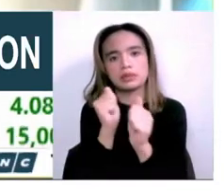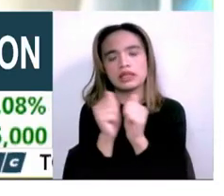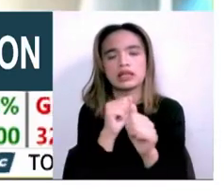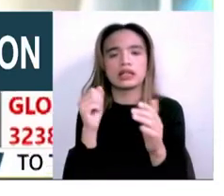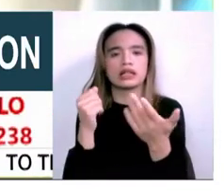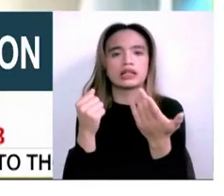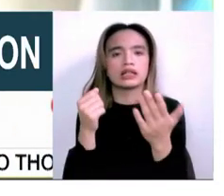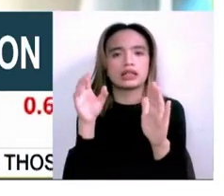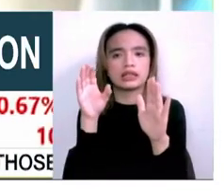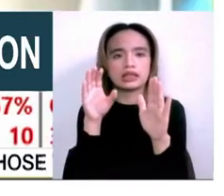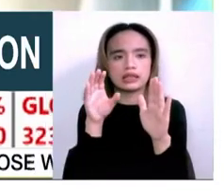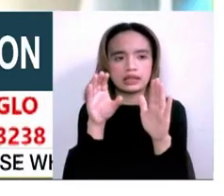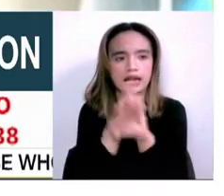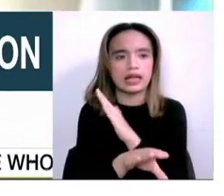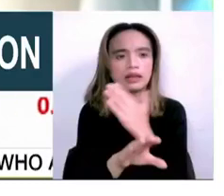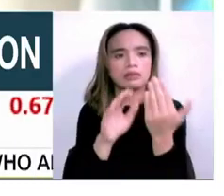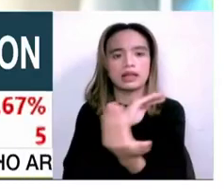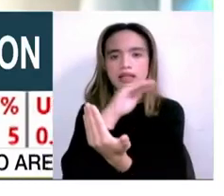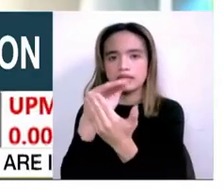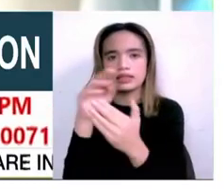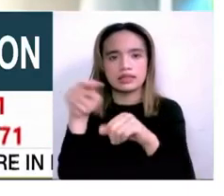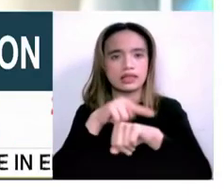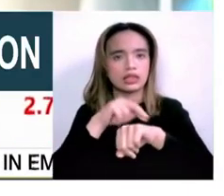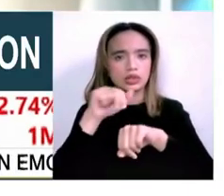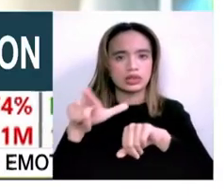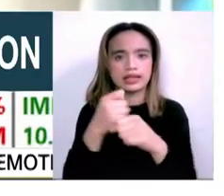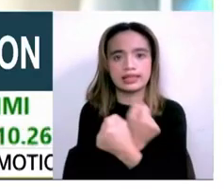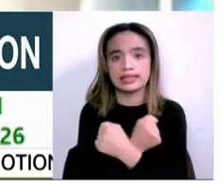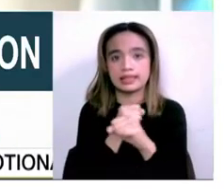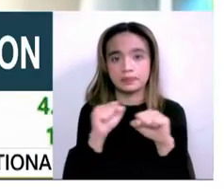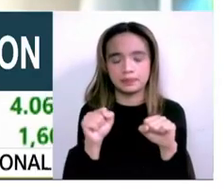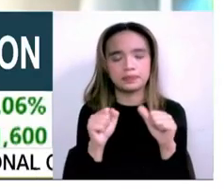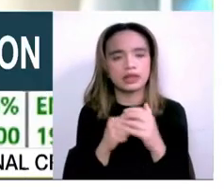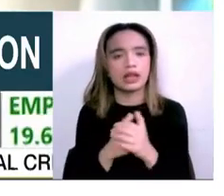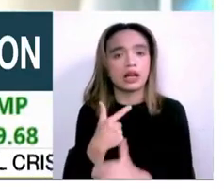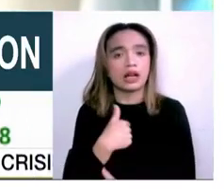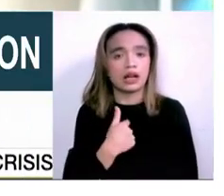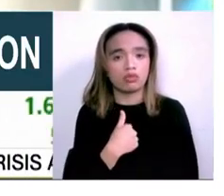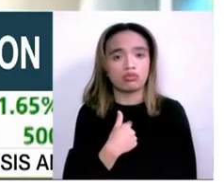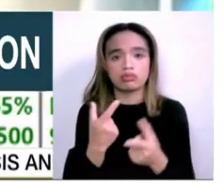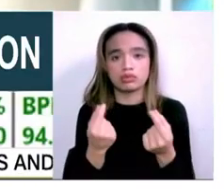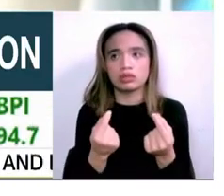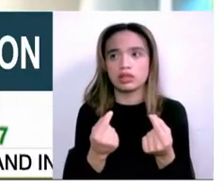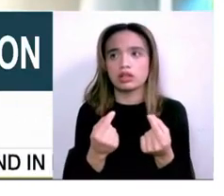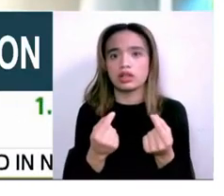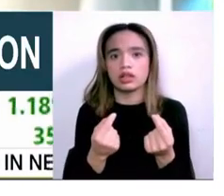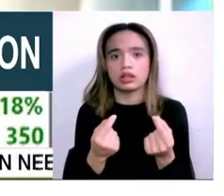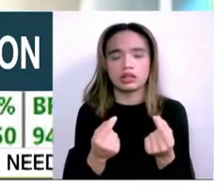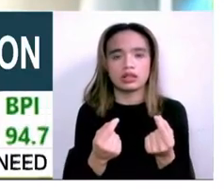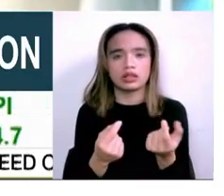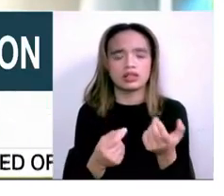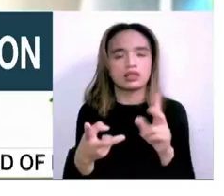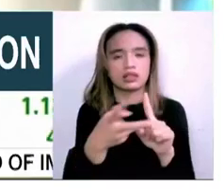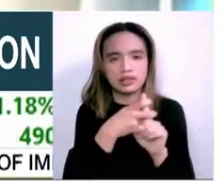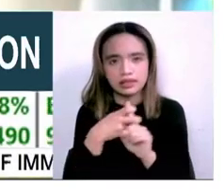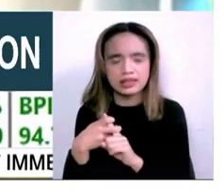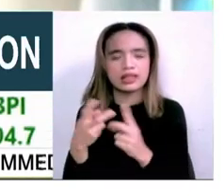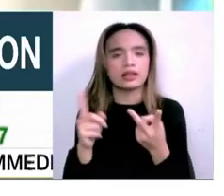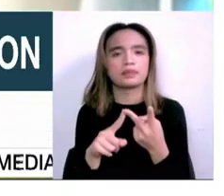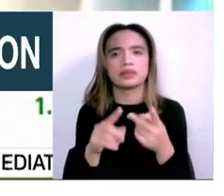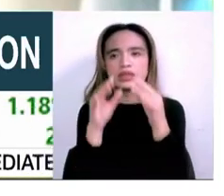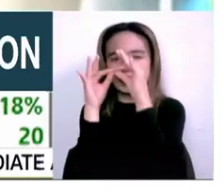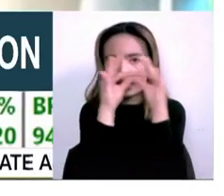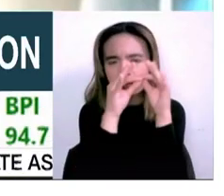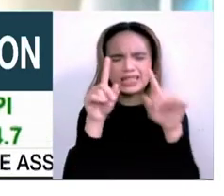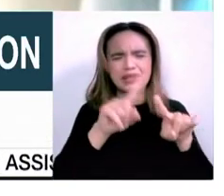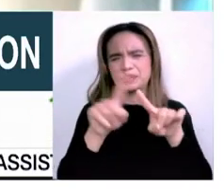Ang hawak ko po, Police Intelligence Branch. I was dealing with kidnap or ransom gangs, robbery holdups, drugs, and the likes.